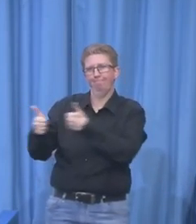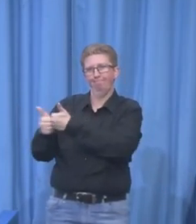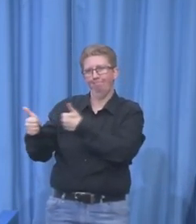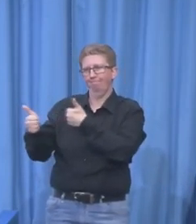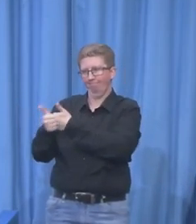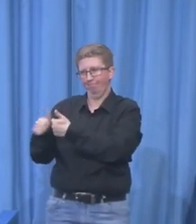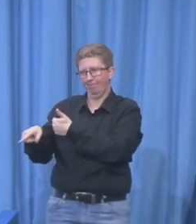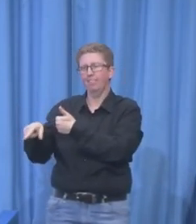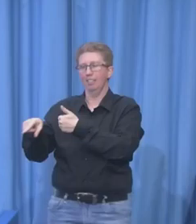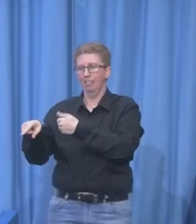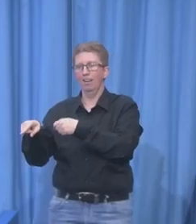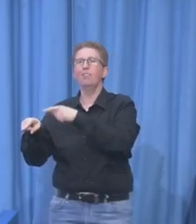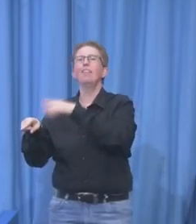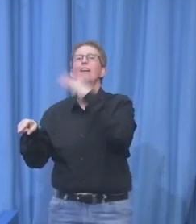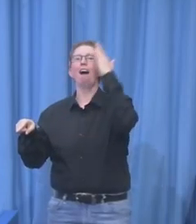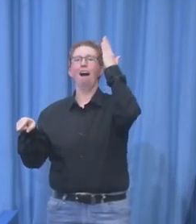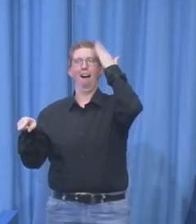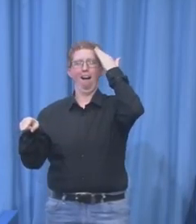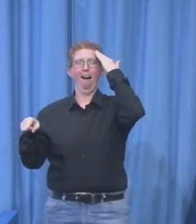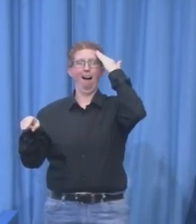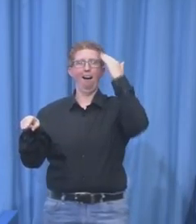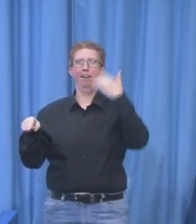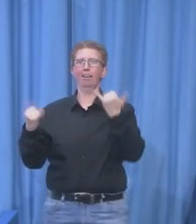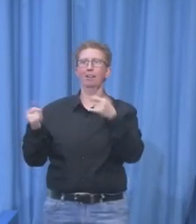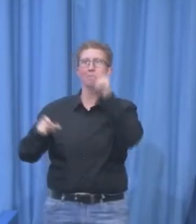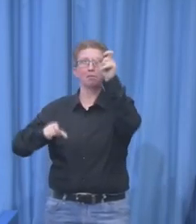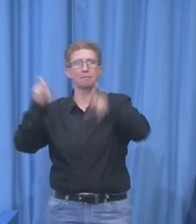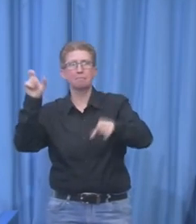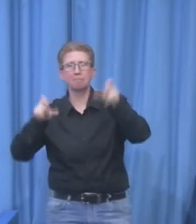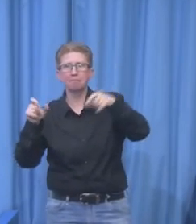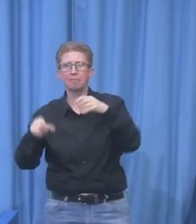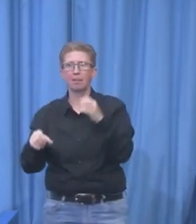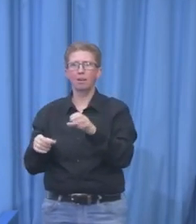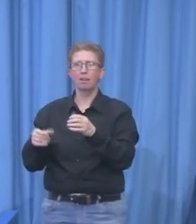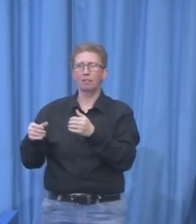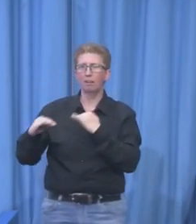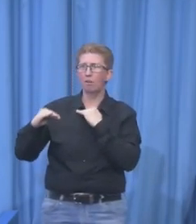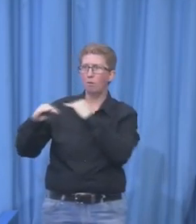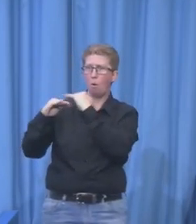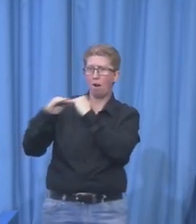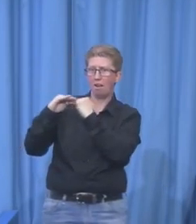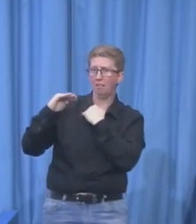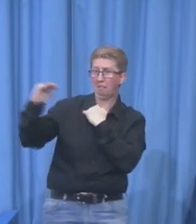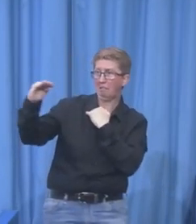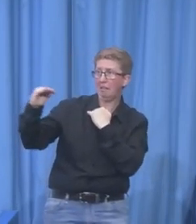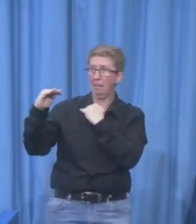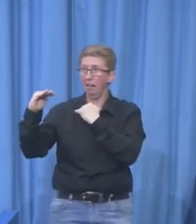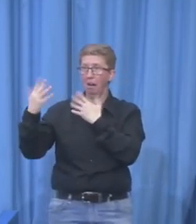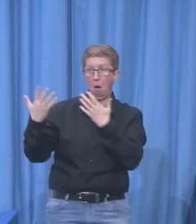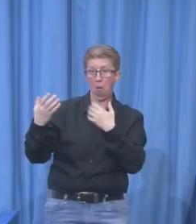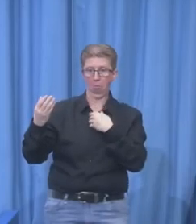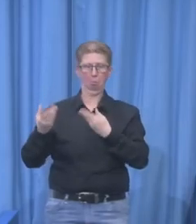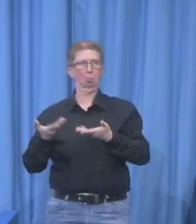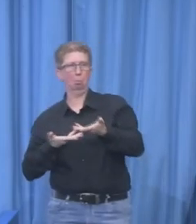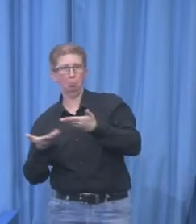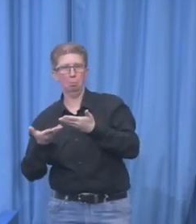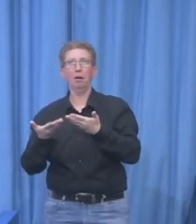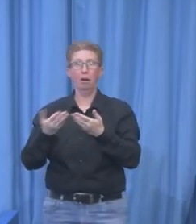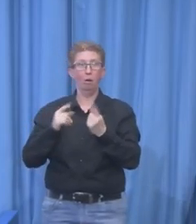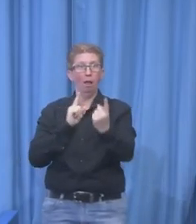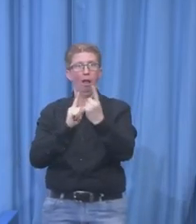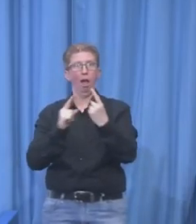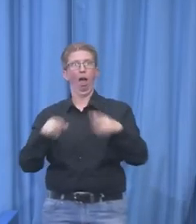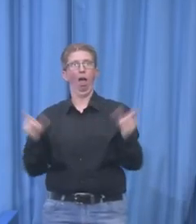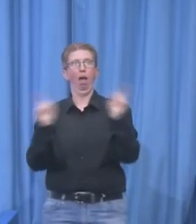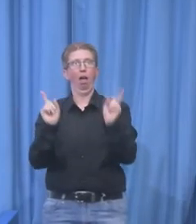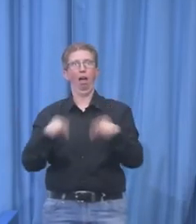fear factor and it allows everybody to move forward. As Peter mentioned, our interns rotate through three